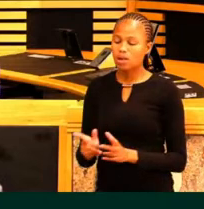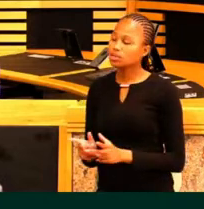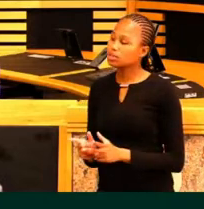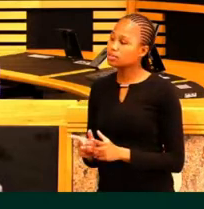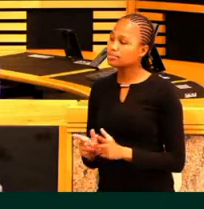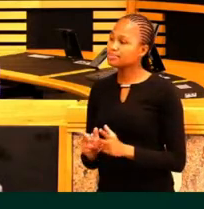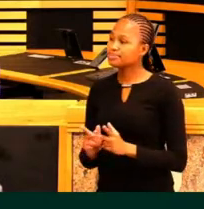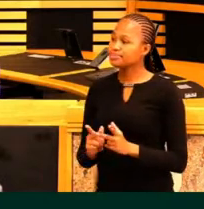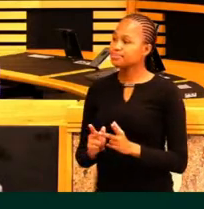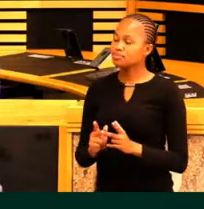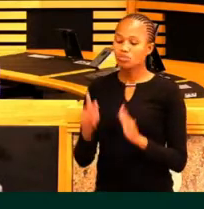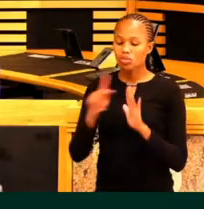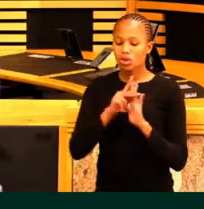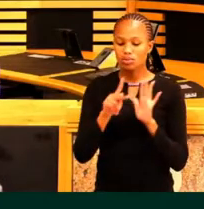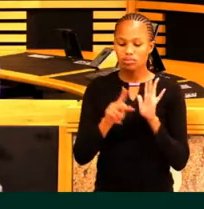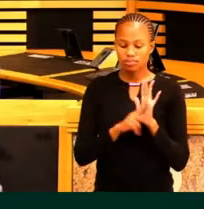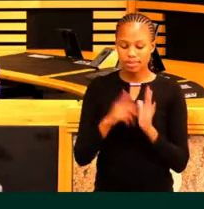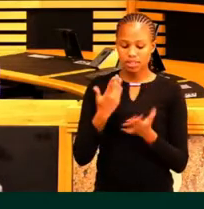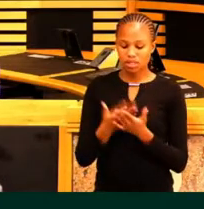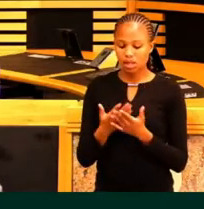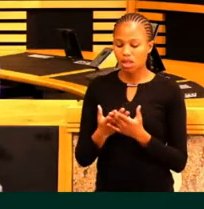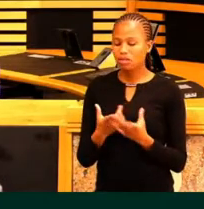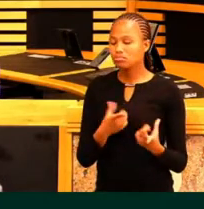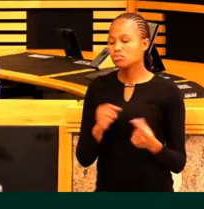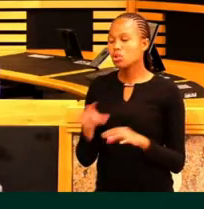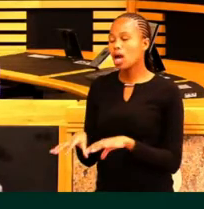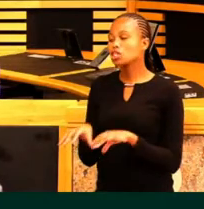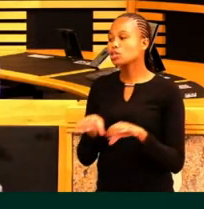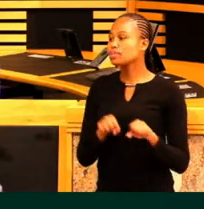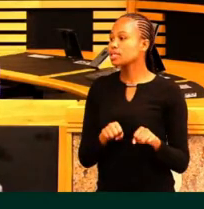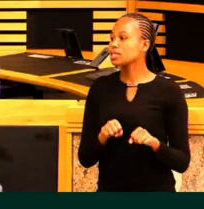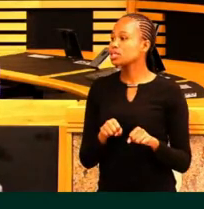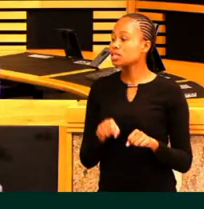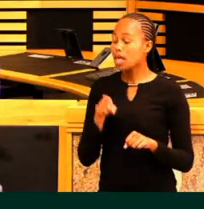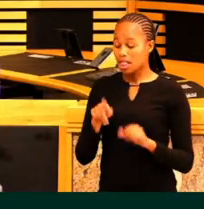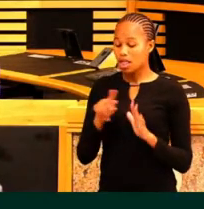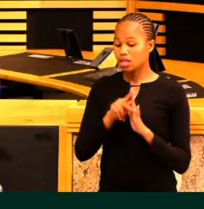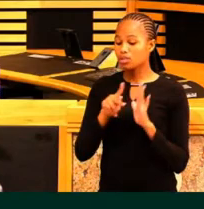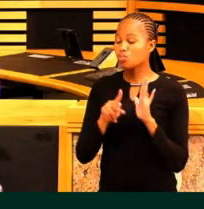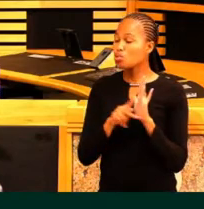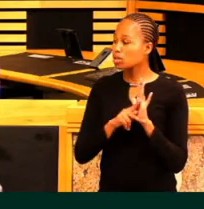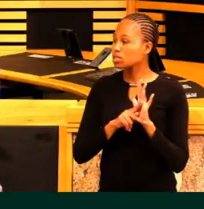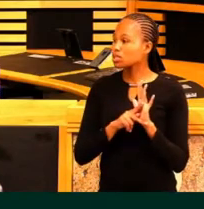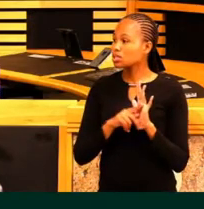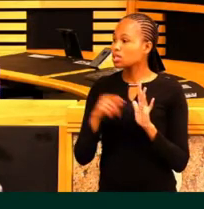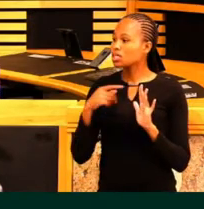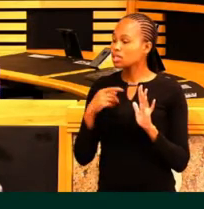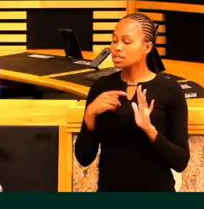yes policies to be adopted also in those policies says